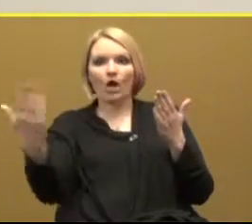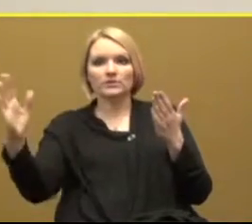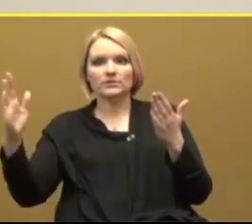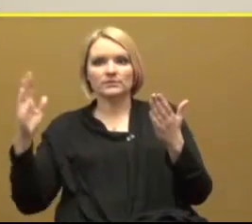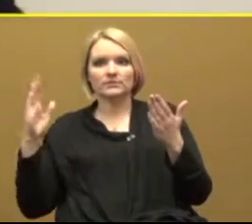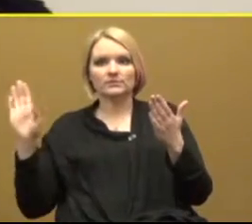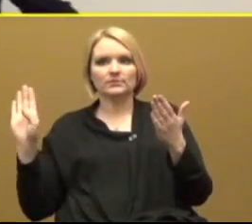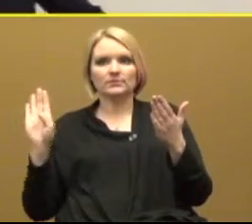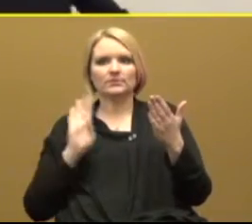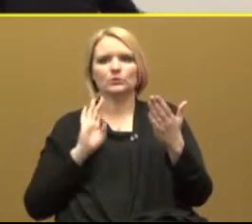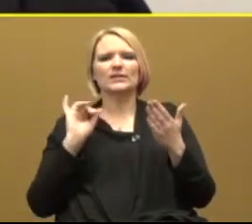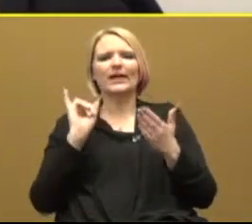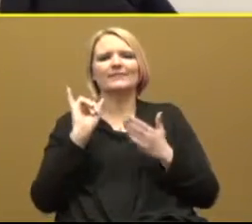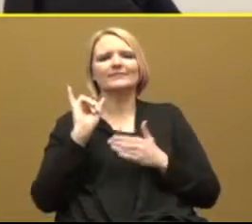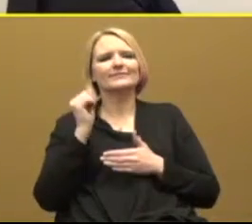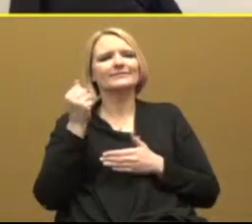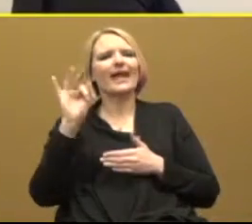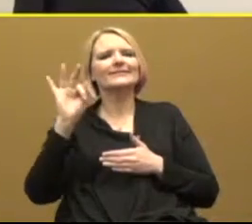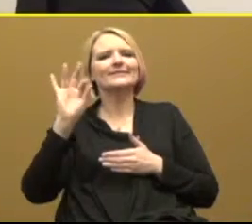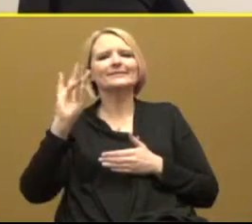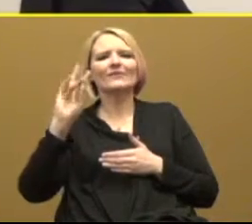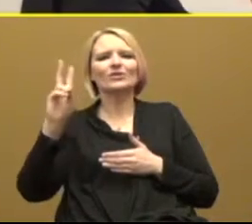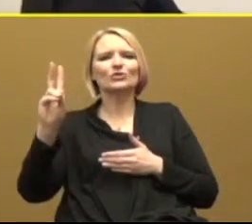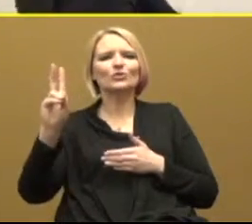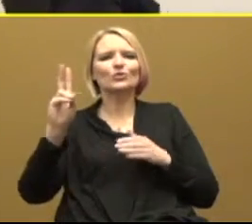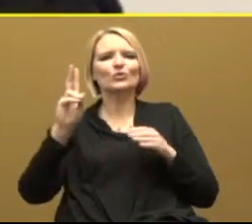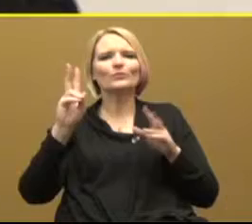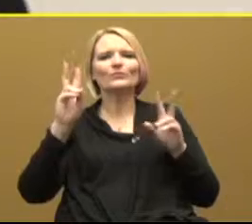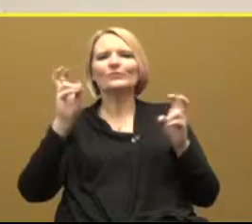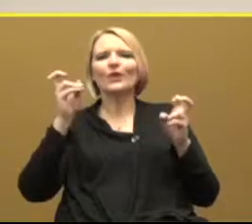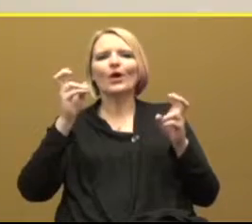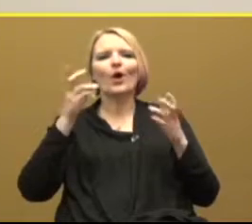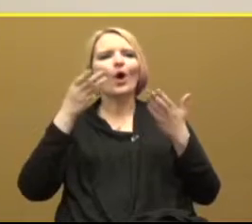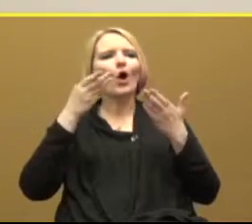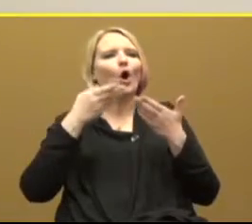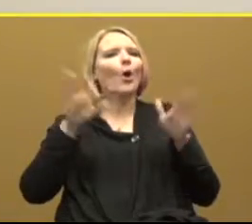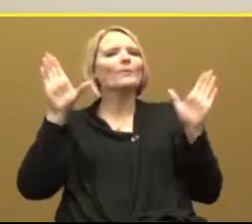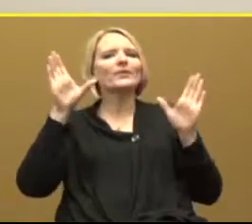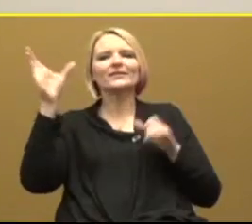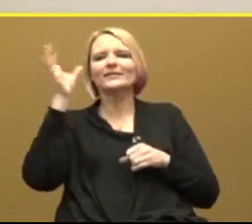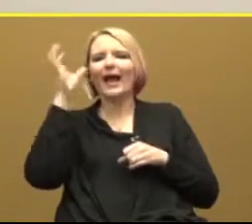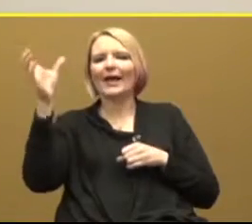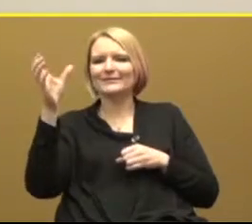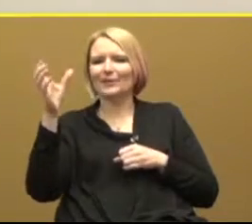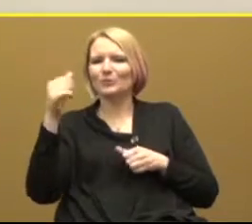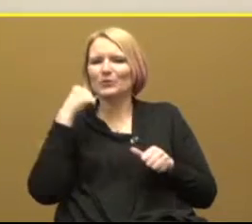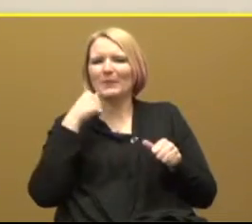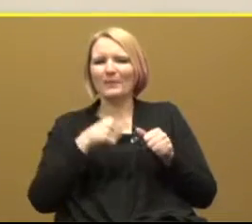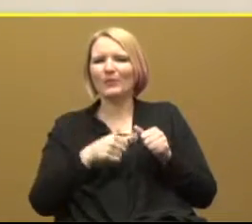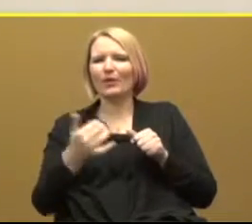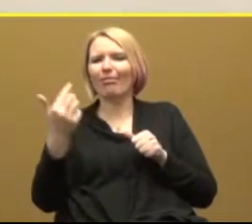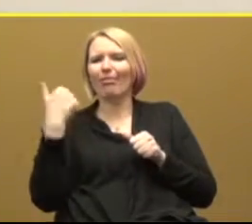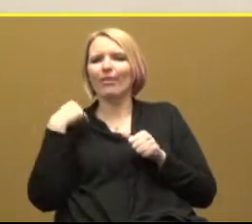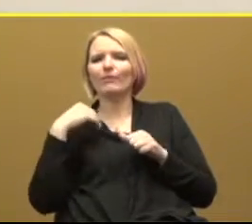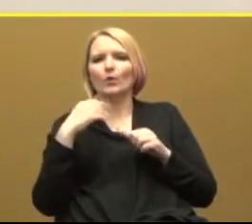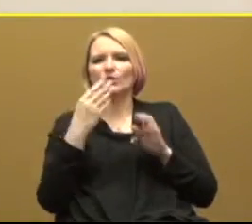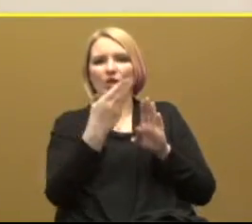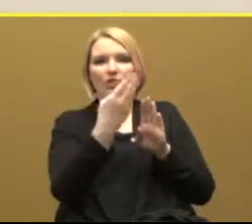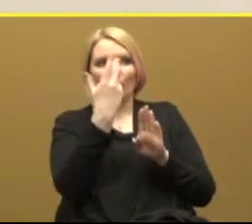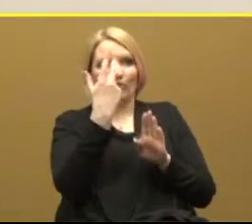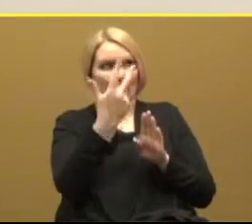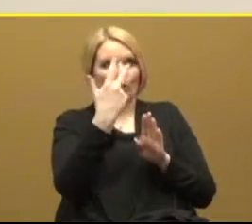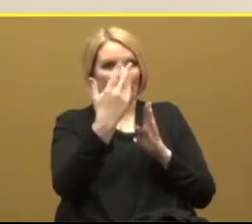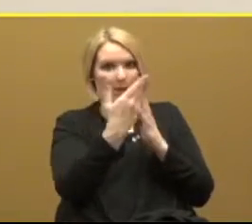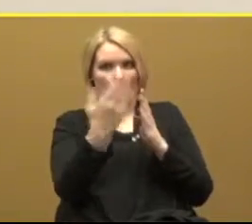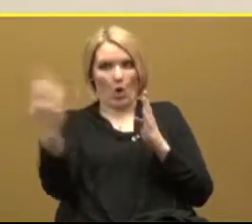those 1972 open concept wings. You guys remember those? There wasn't a 4th wall.